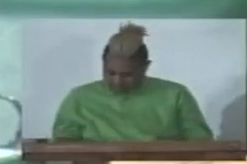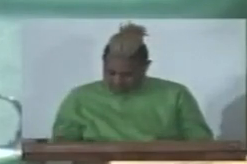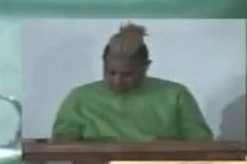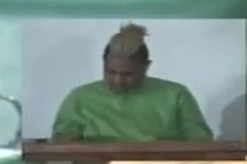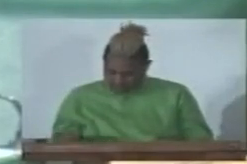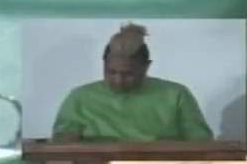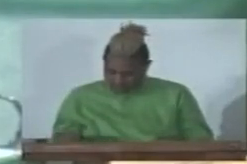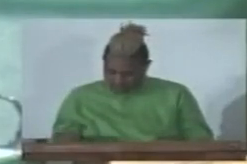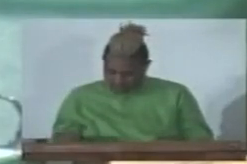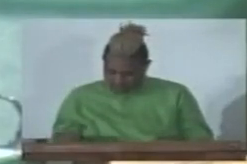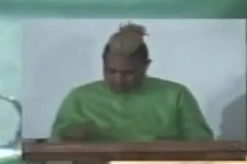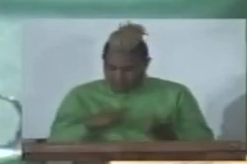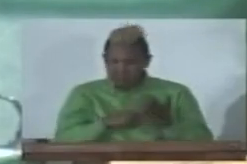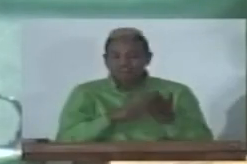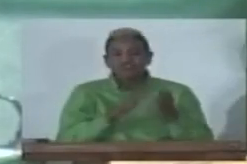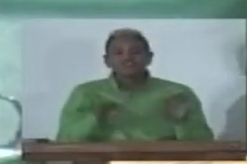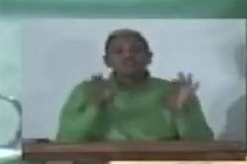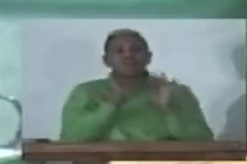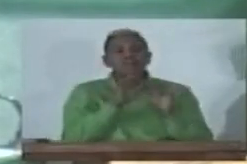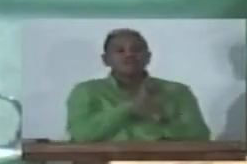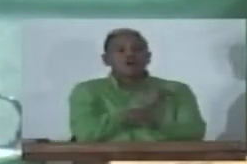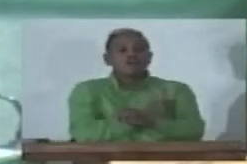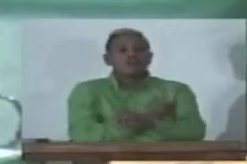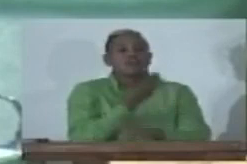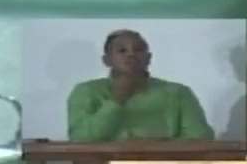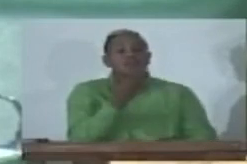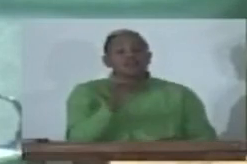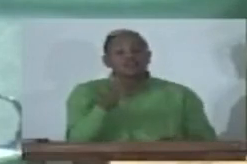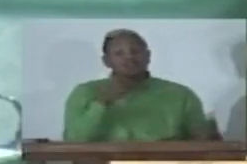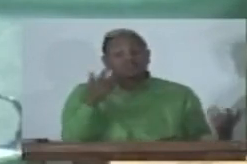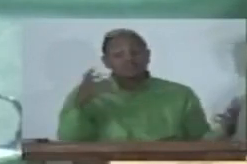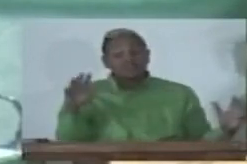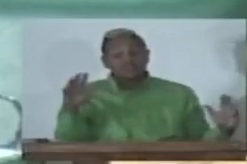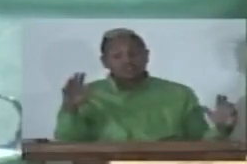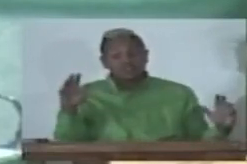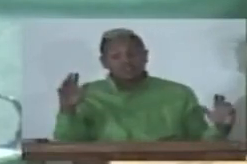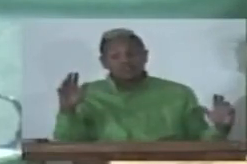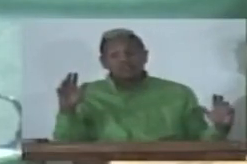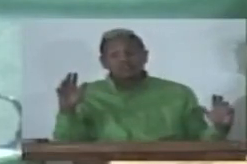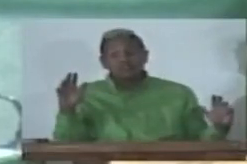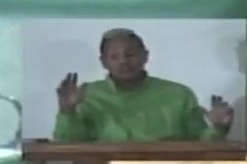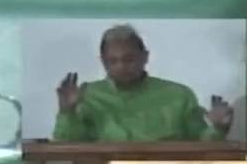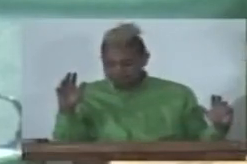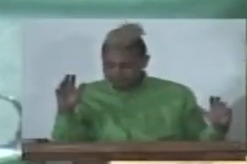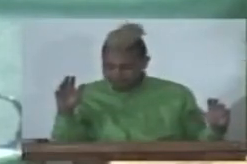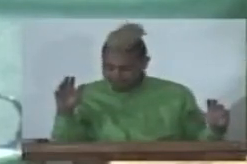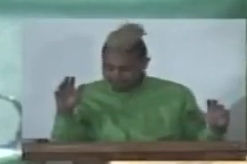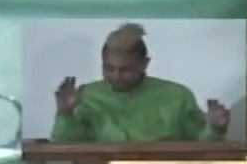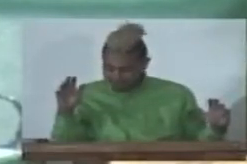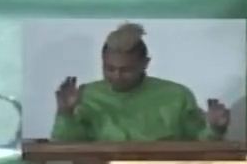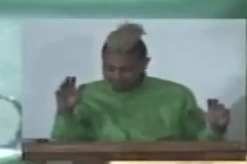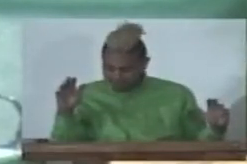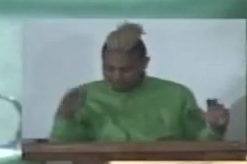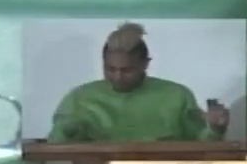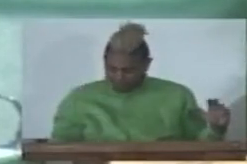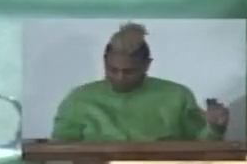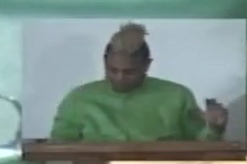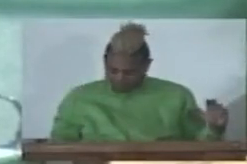relevant authorities. That said, Mr. President, I